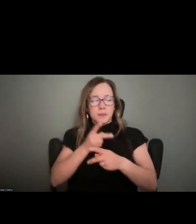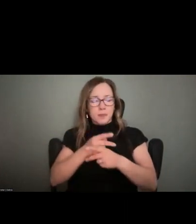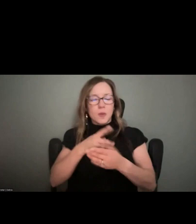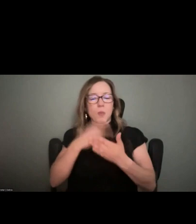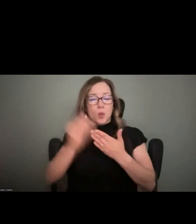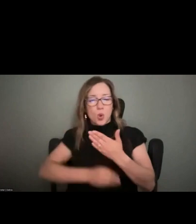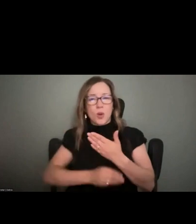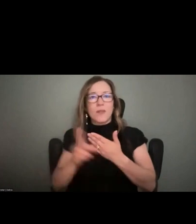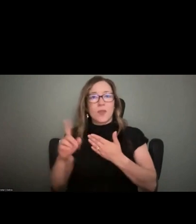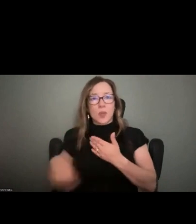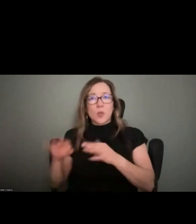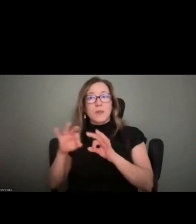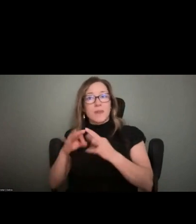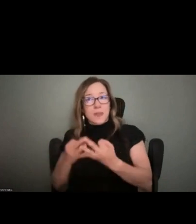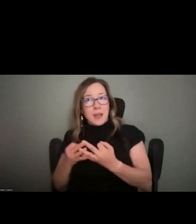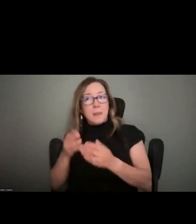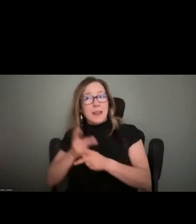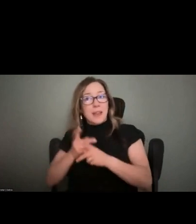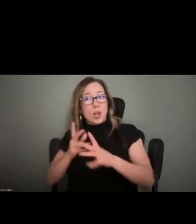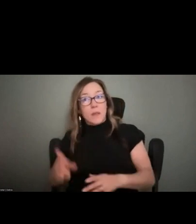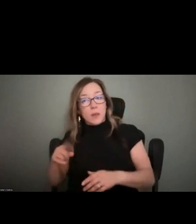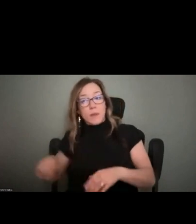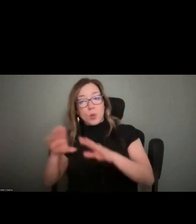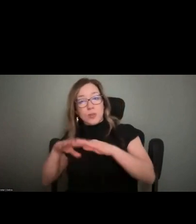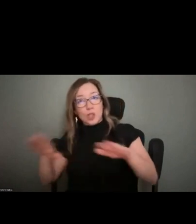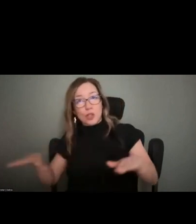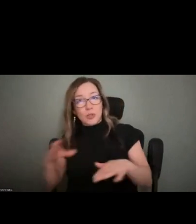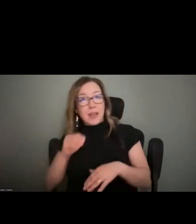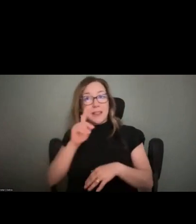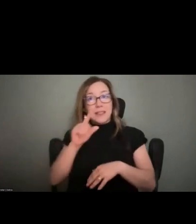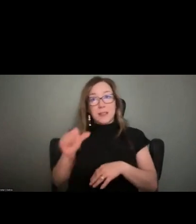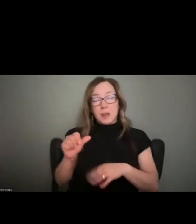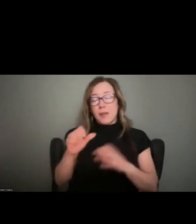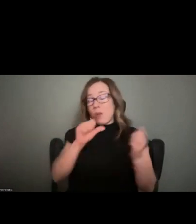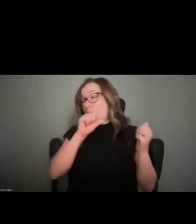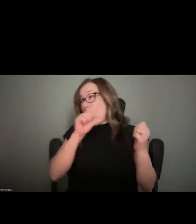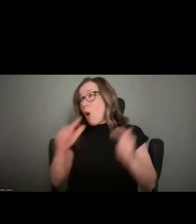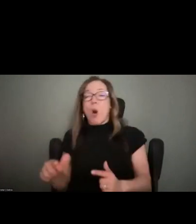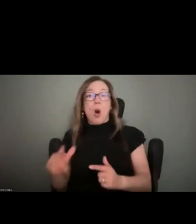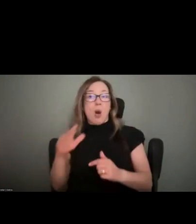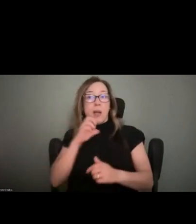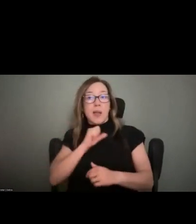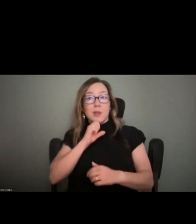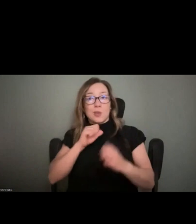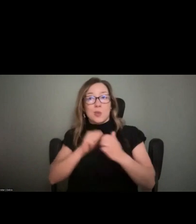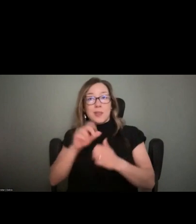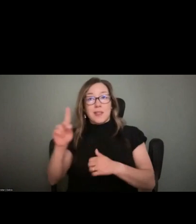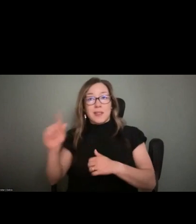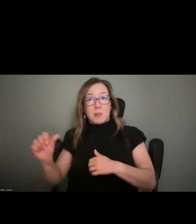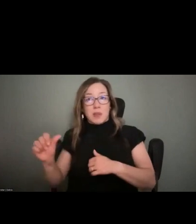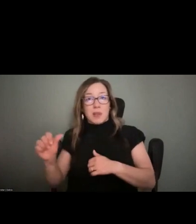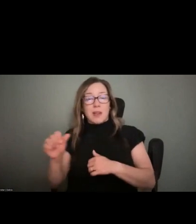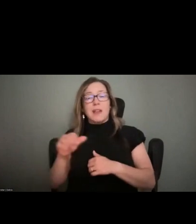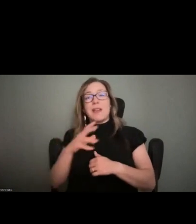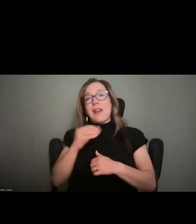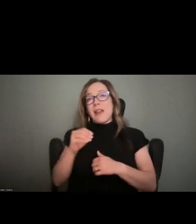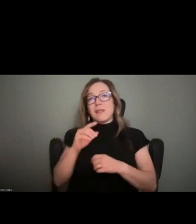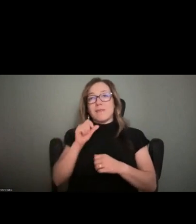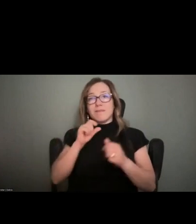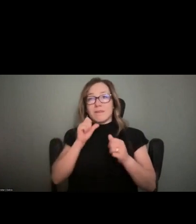services for family caregivers of children and adults of all ages with disabilities and chronic